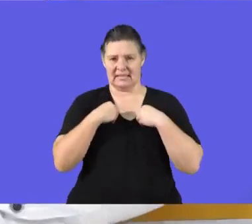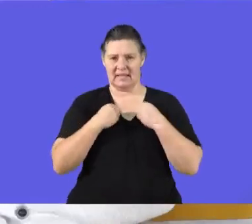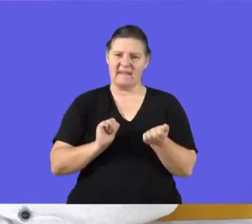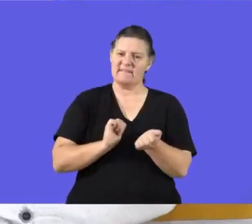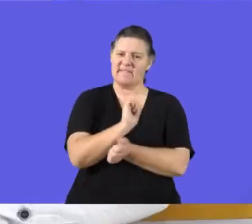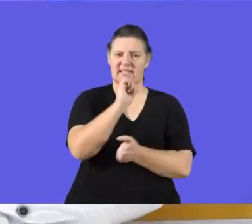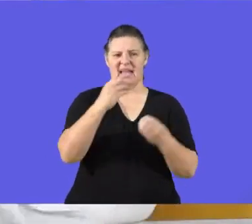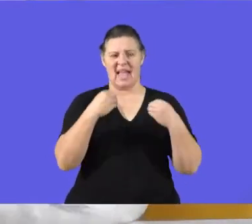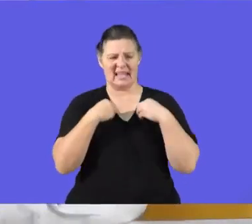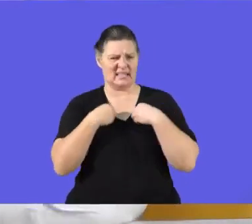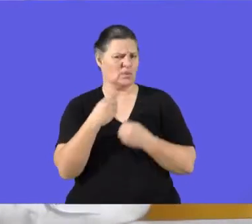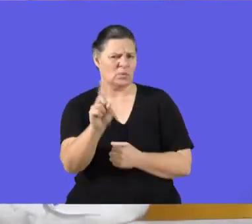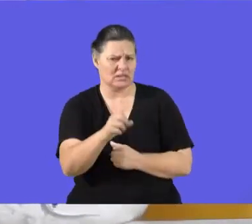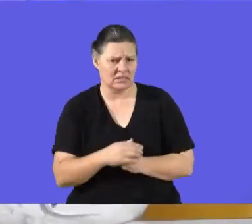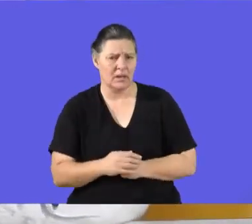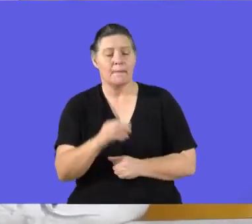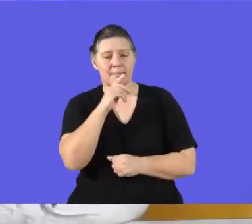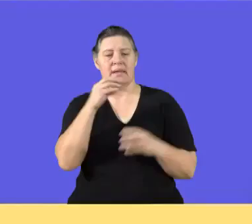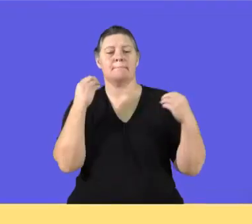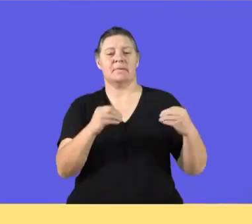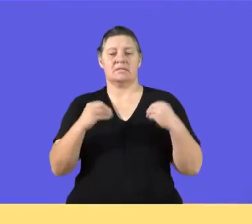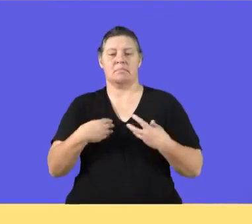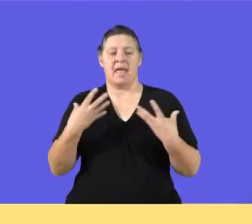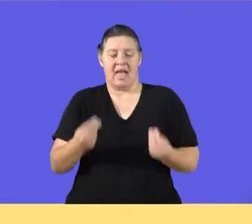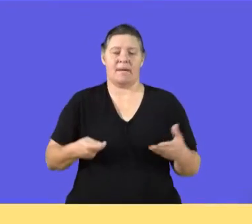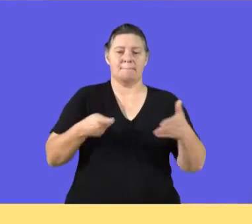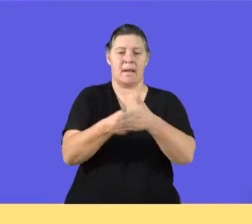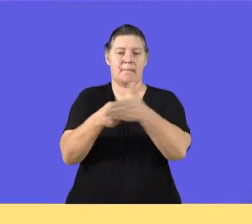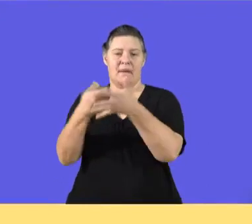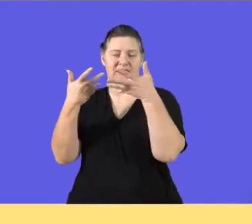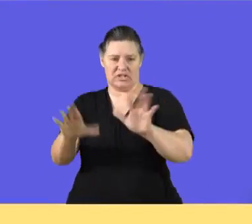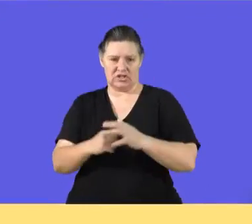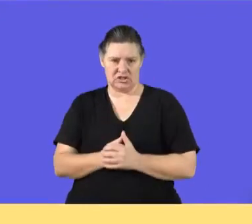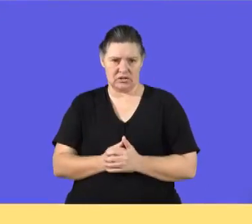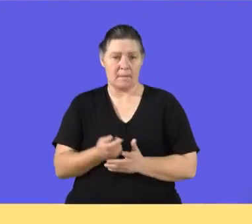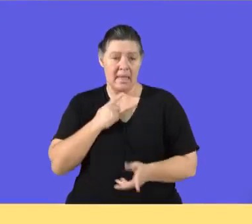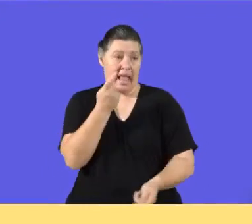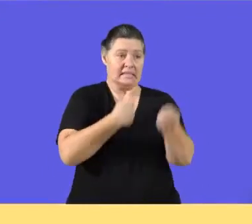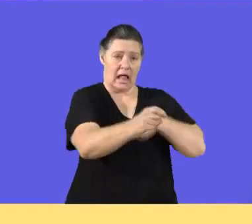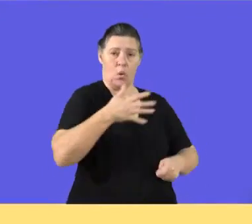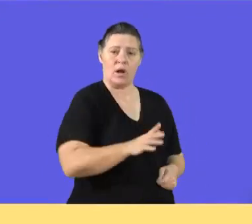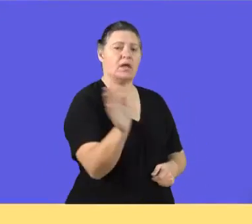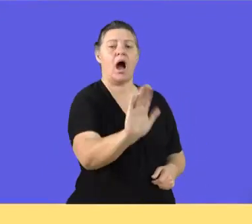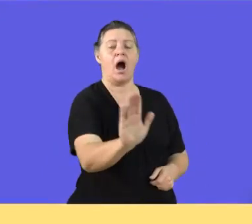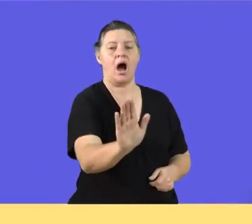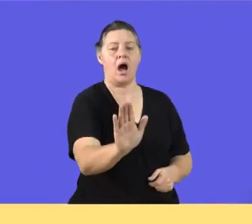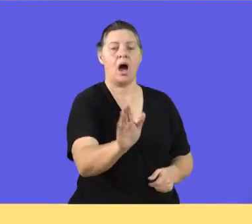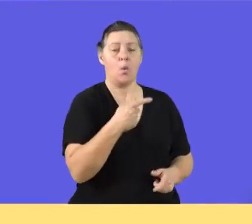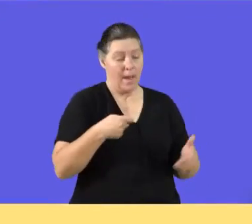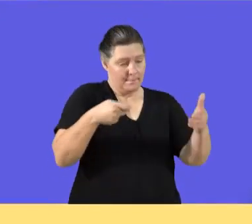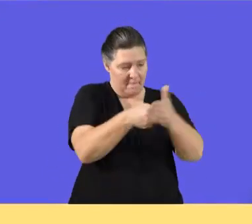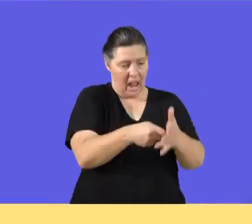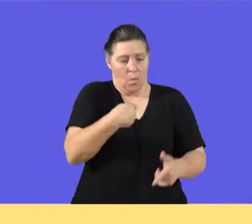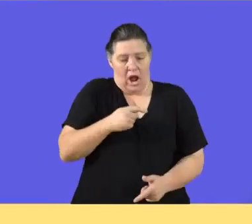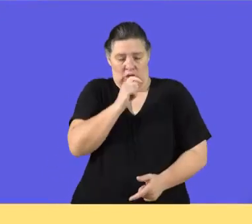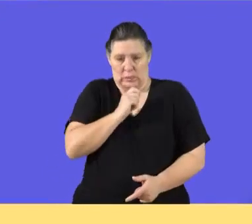my fixed assets. What are fixed assets? These are assets that a business has bought, not for